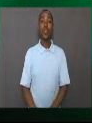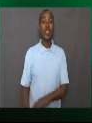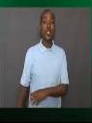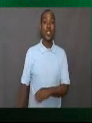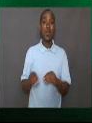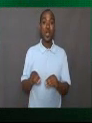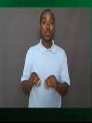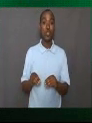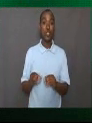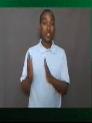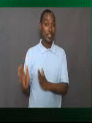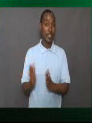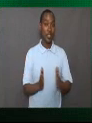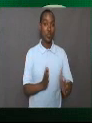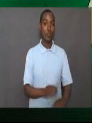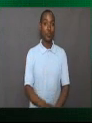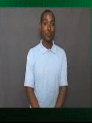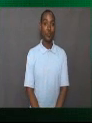Students, let's get ready.